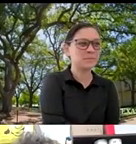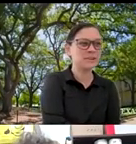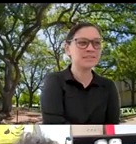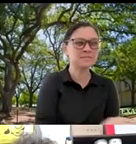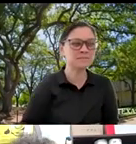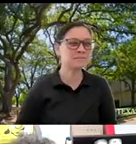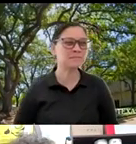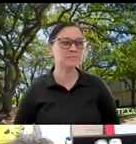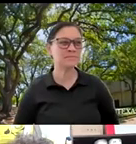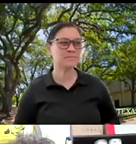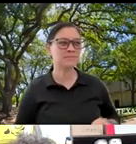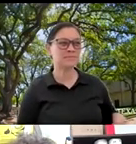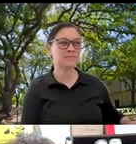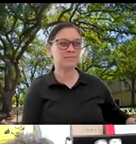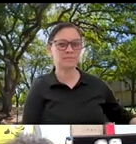Terry Breeden.